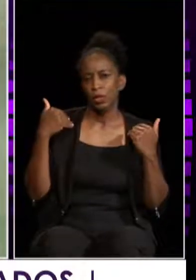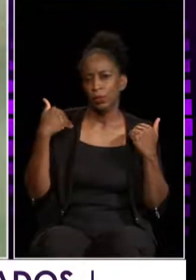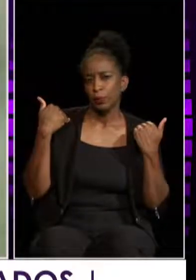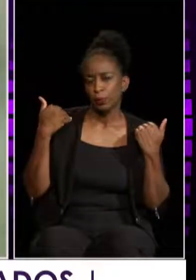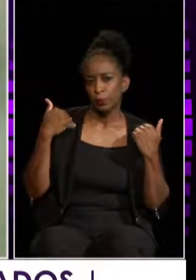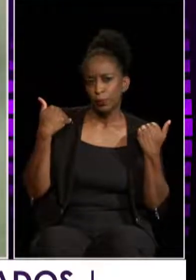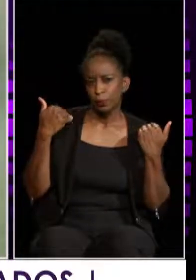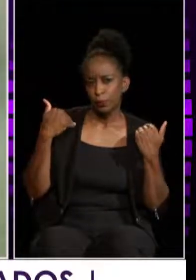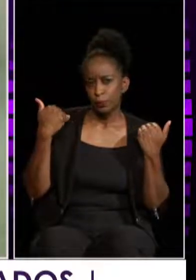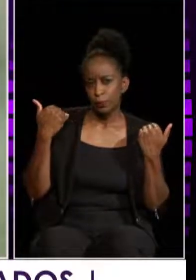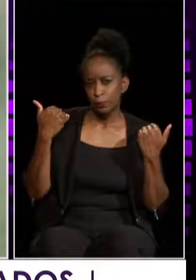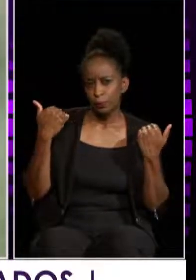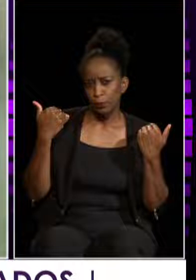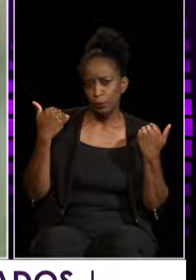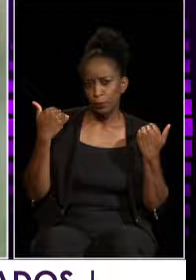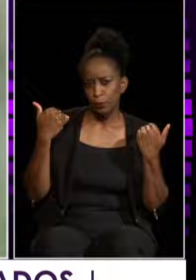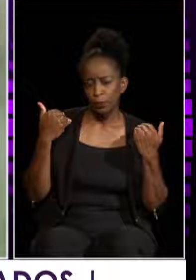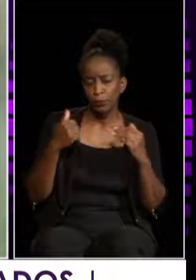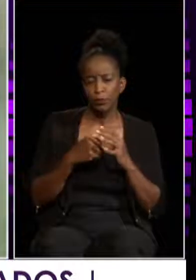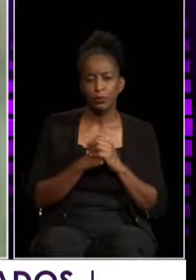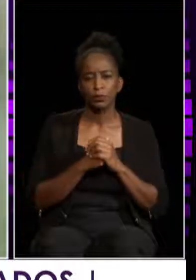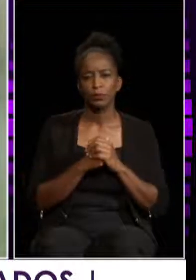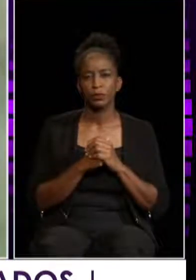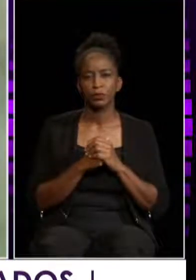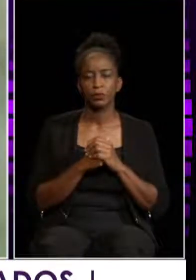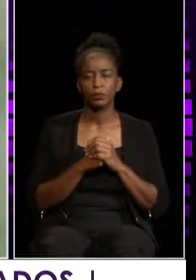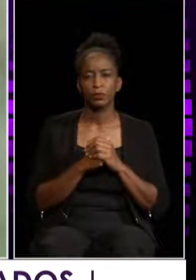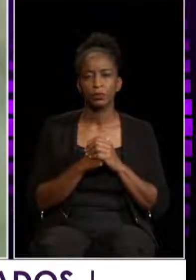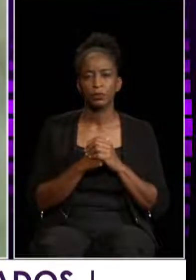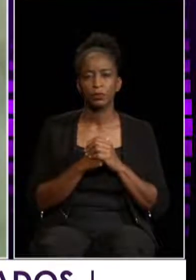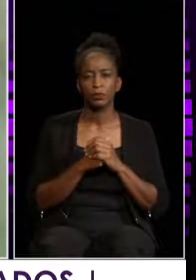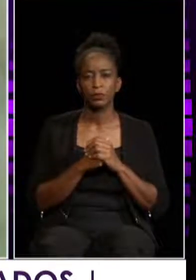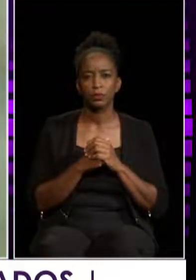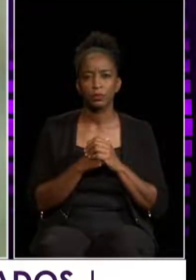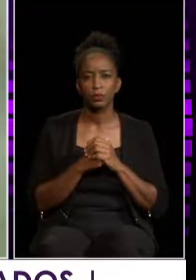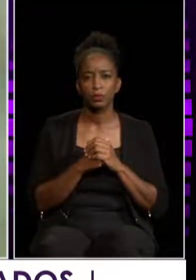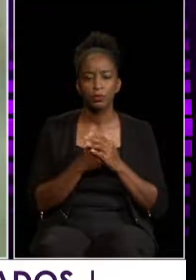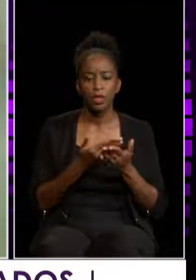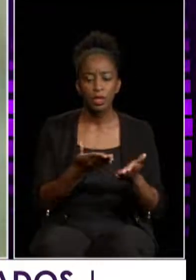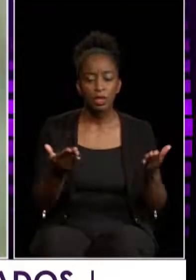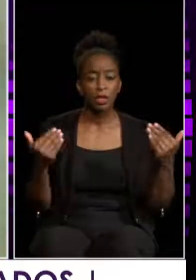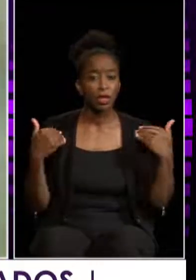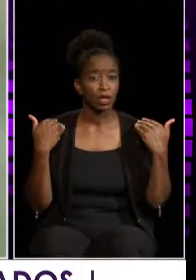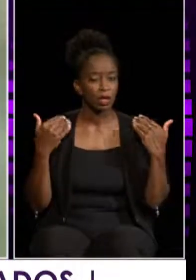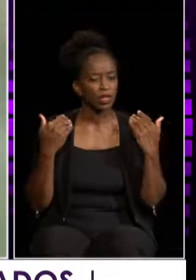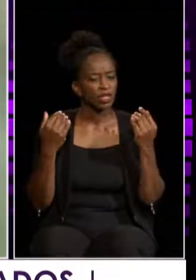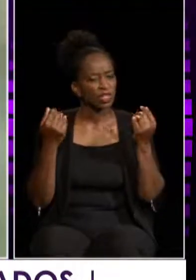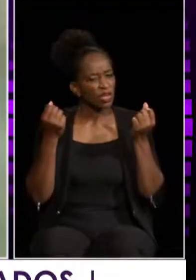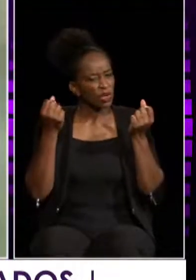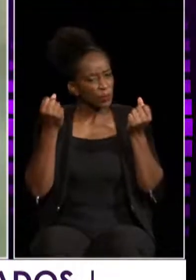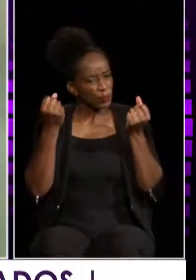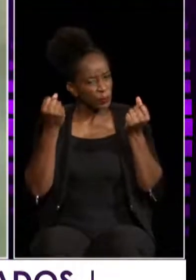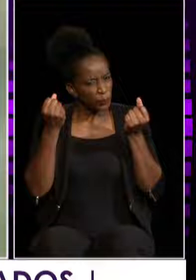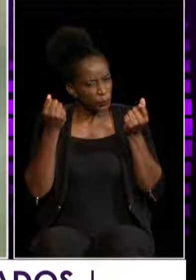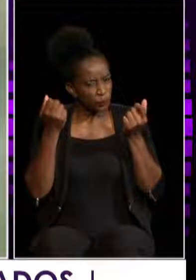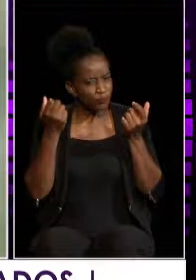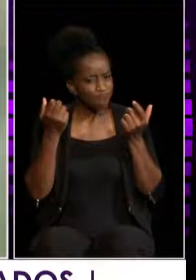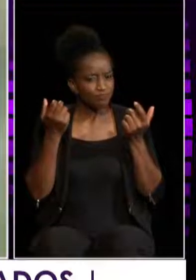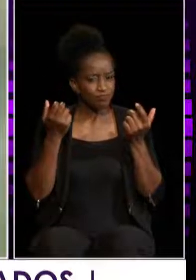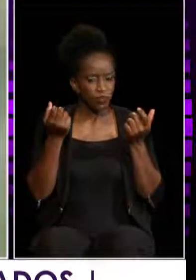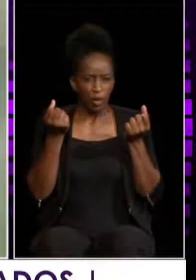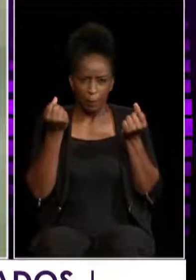19. A significant percentage of them seem to be suffering from anxiety and depression, and we know that it ultimately can result